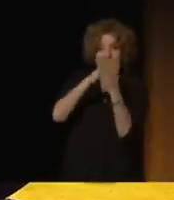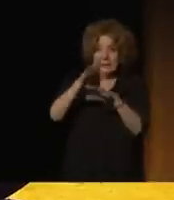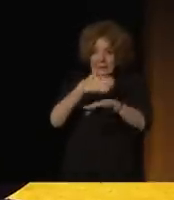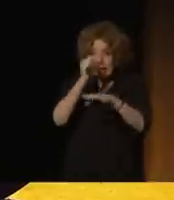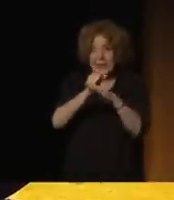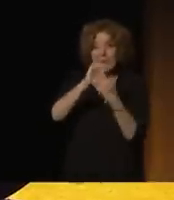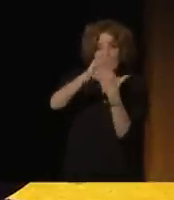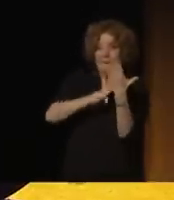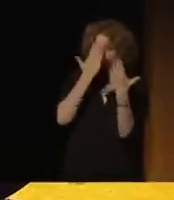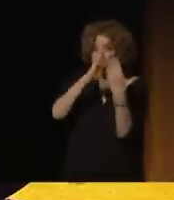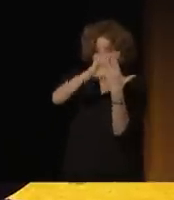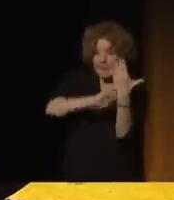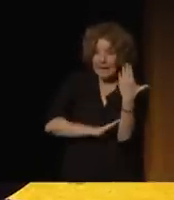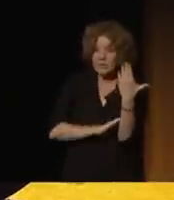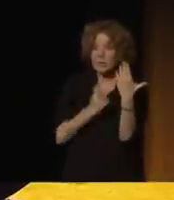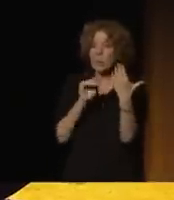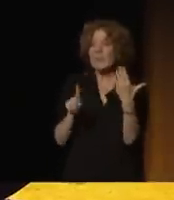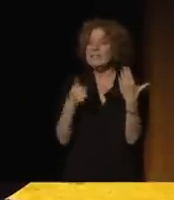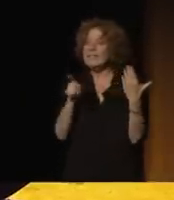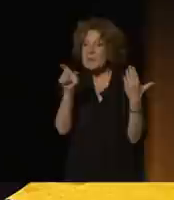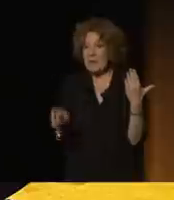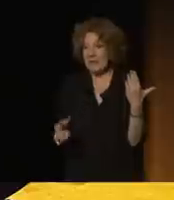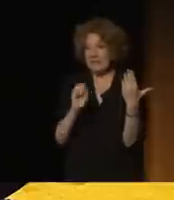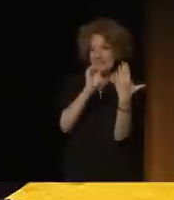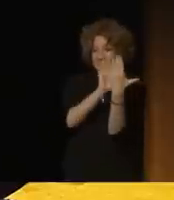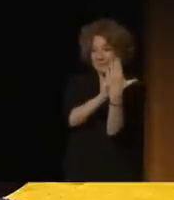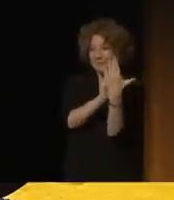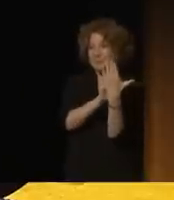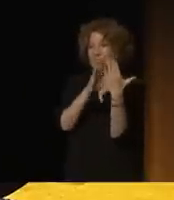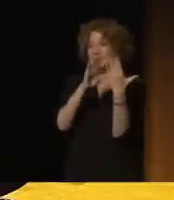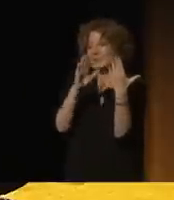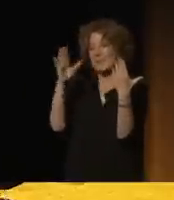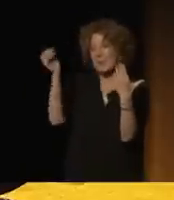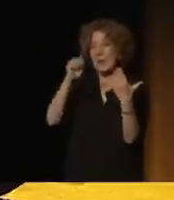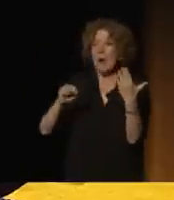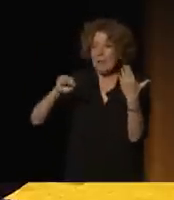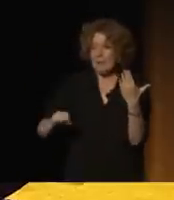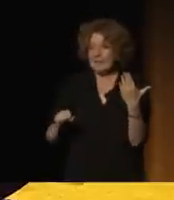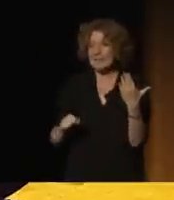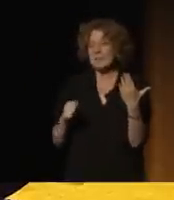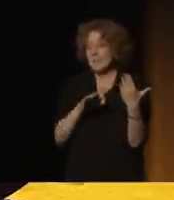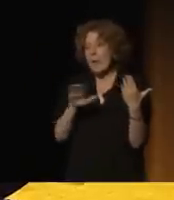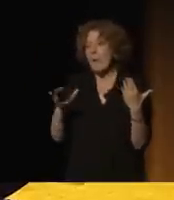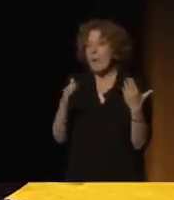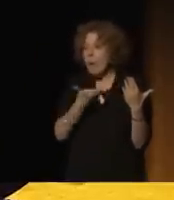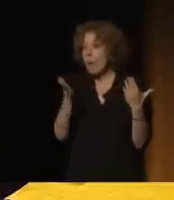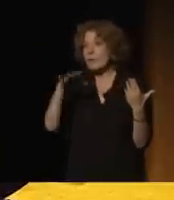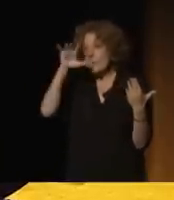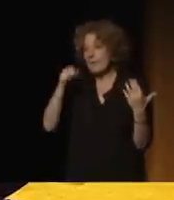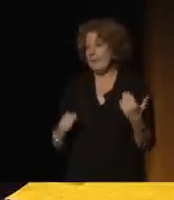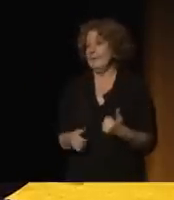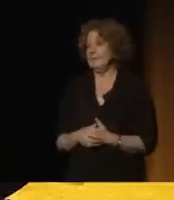page with a different person featured in the photo. We all remember it. We remember the